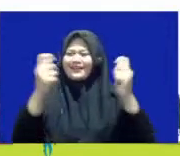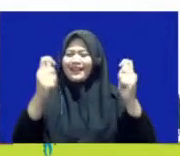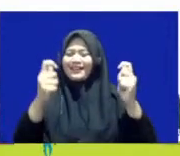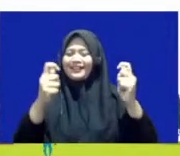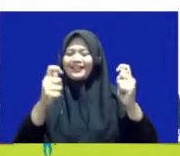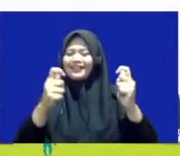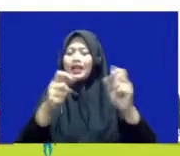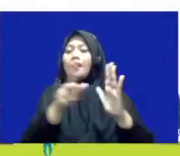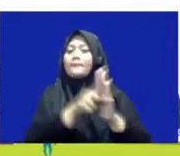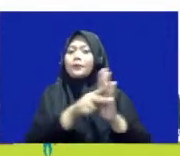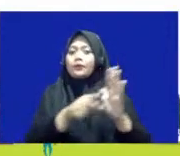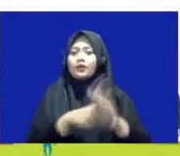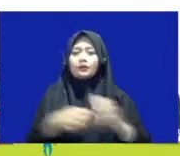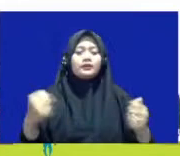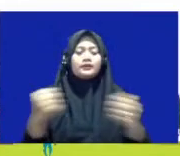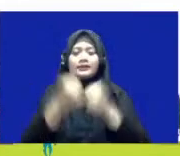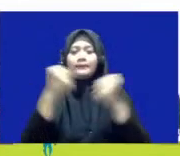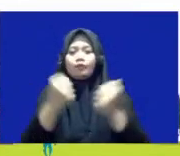disaster volunteers.